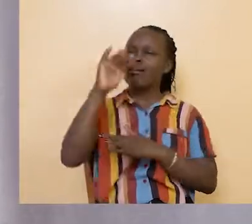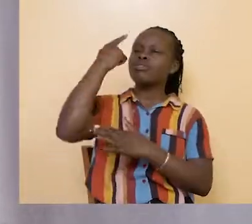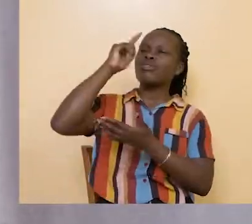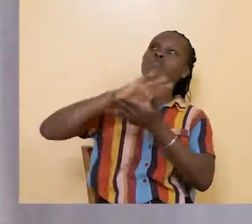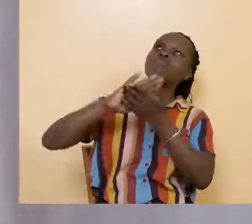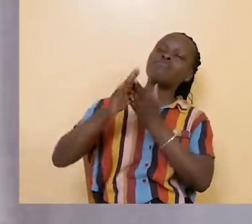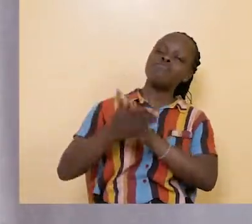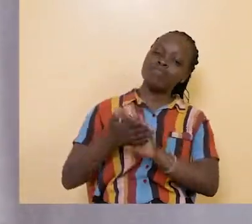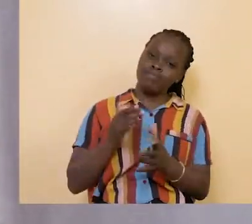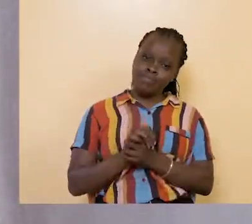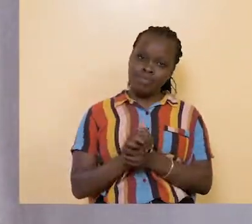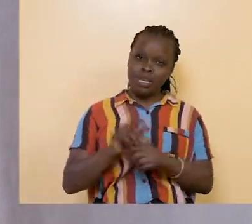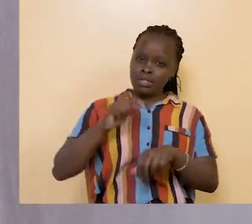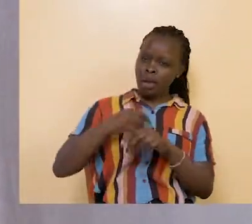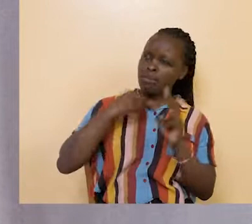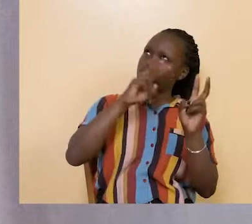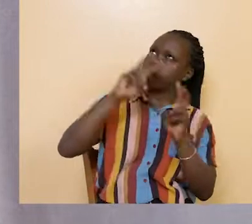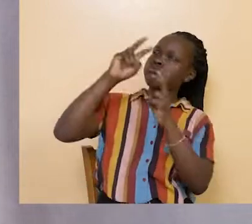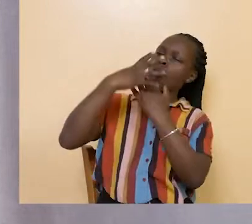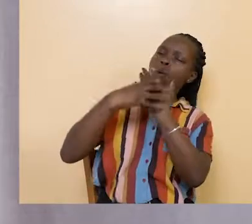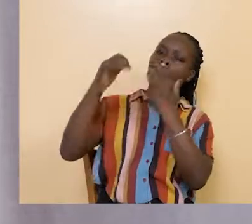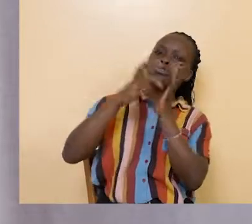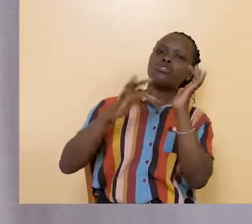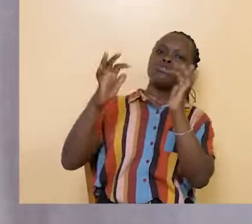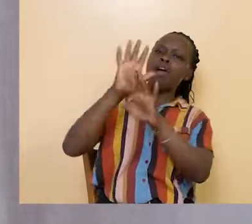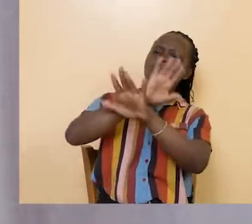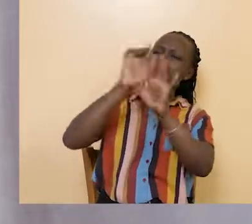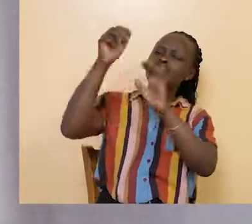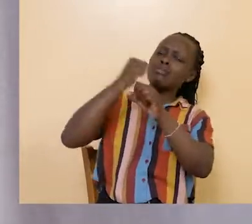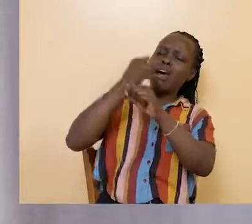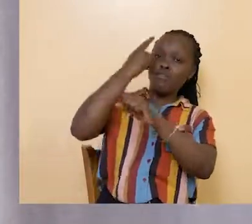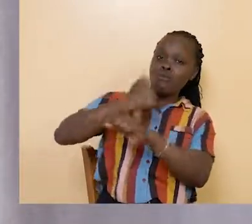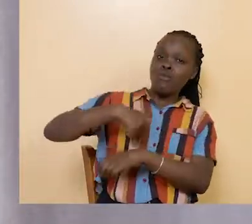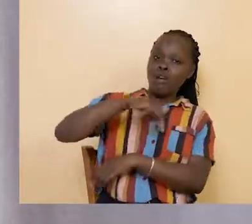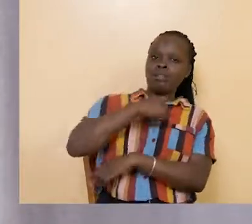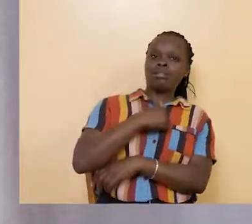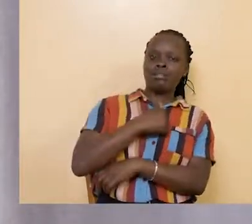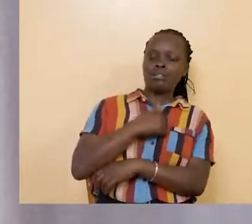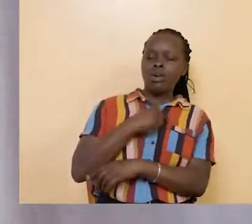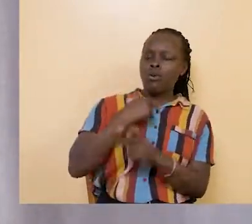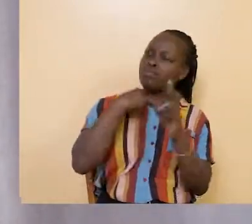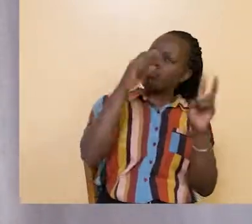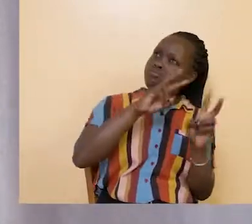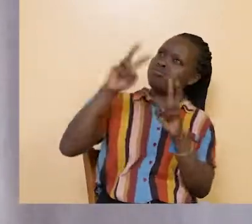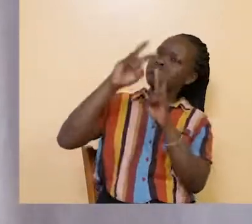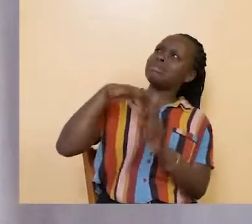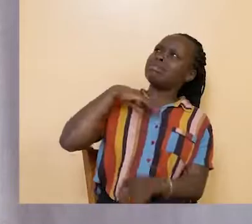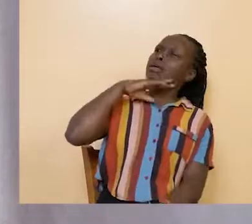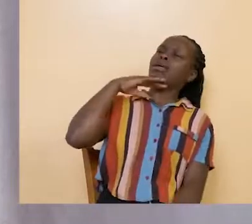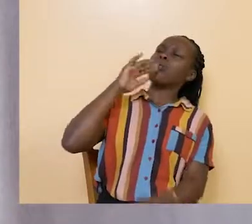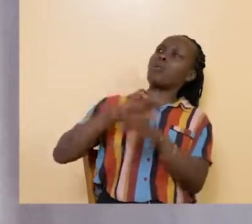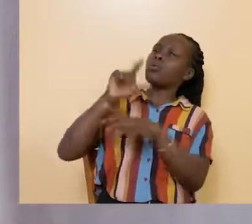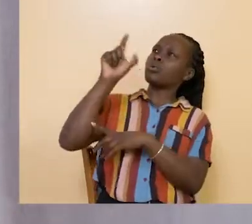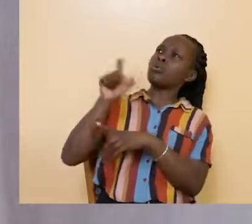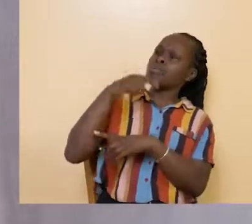repentance. When we behold Jesus and everything that He has done to us, when we look at the death that He died